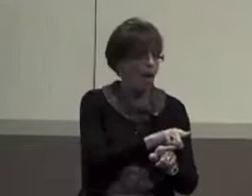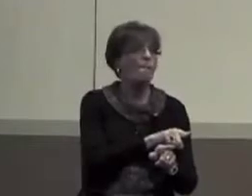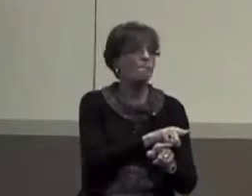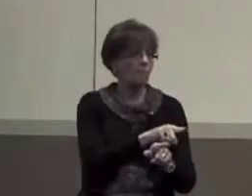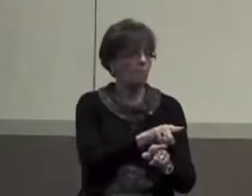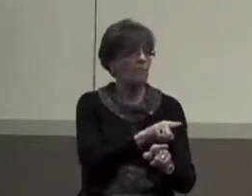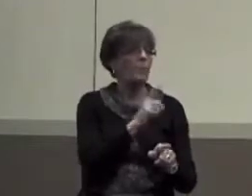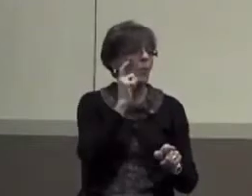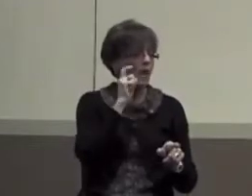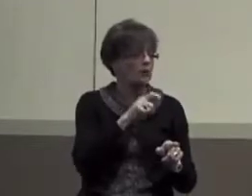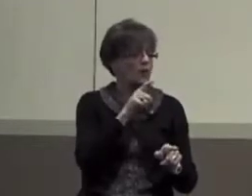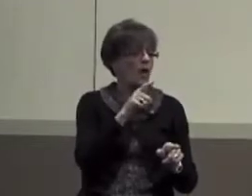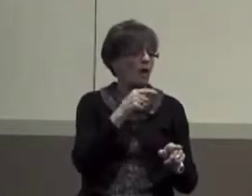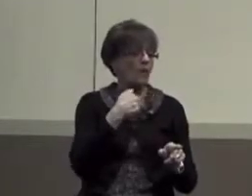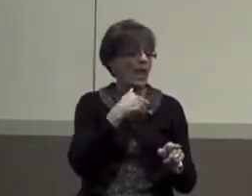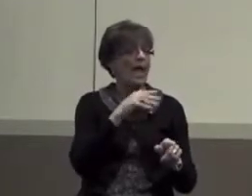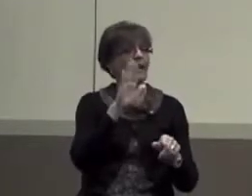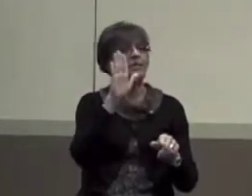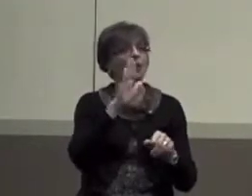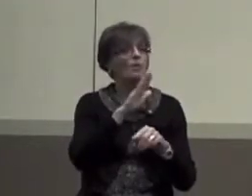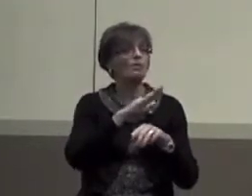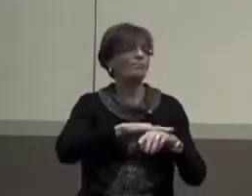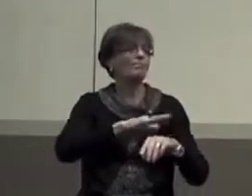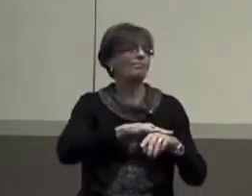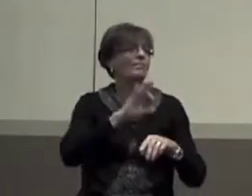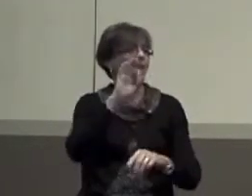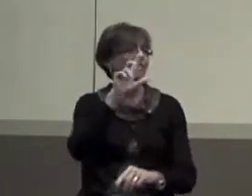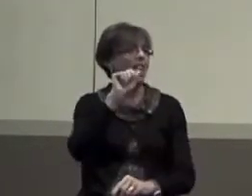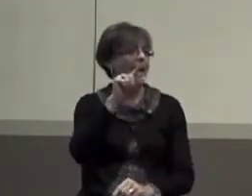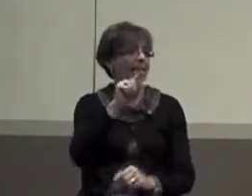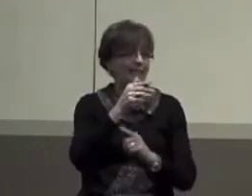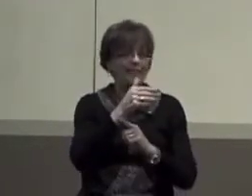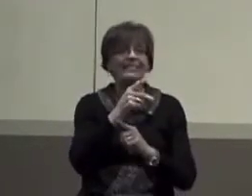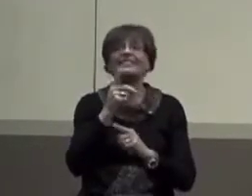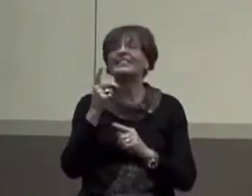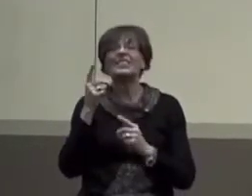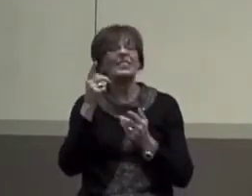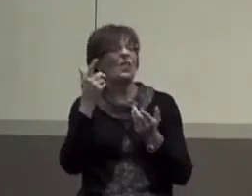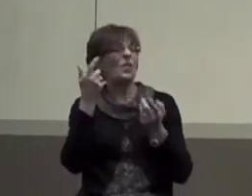that they had their little flag up. There's lots of little things you can do.